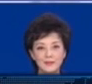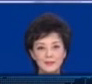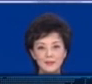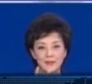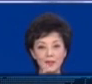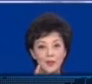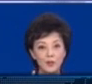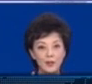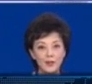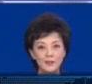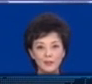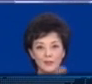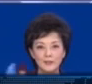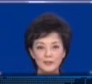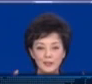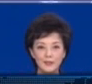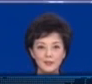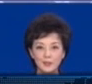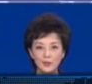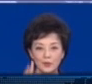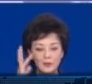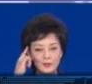Frames from the media, good afternoon.